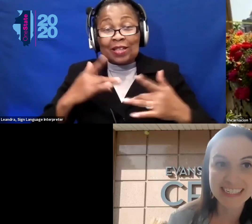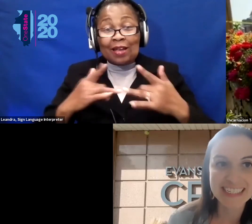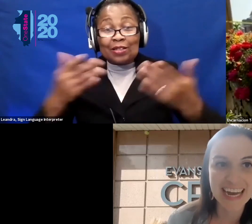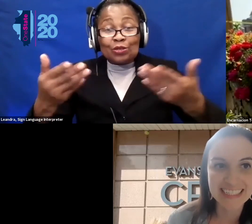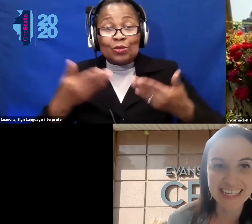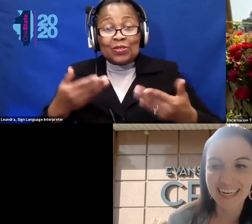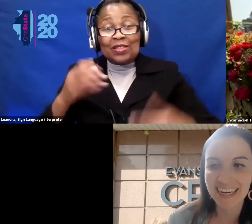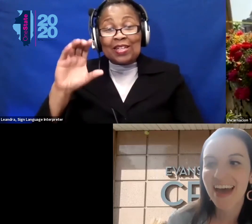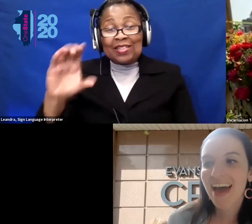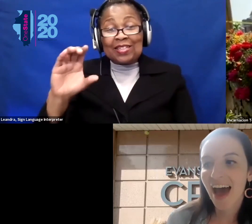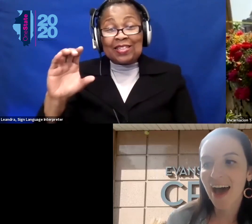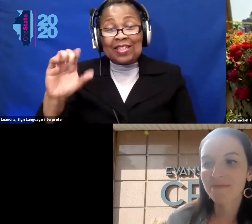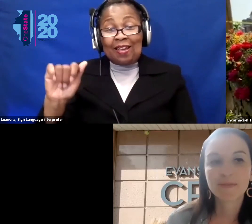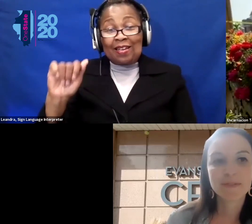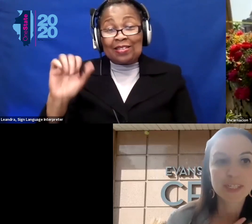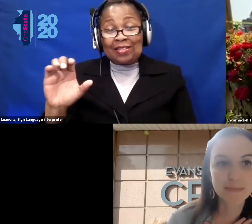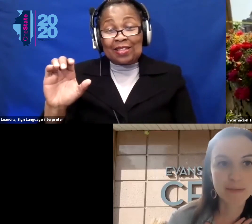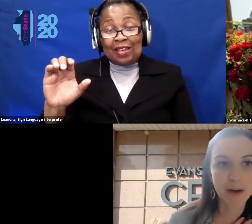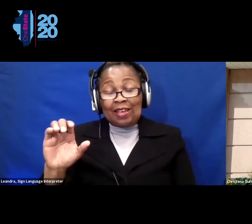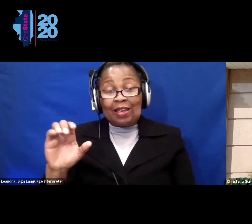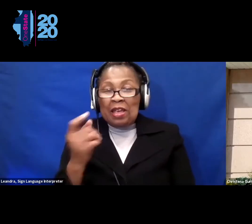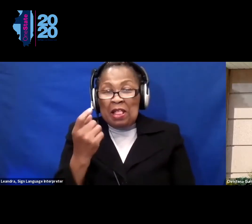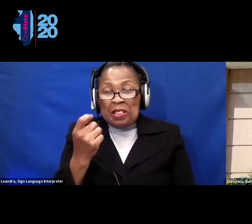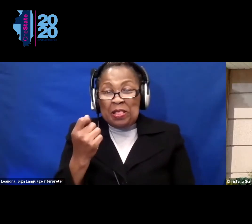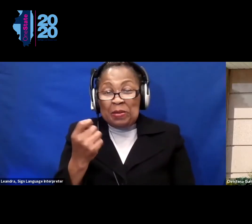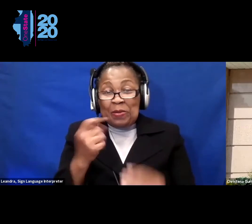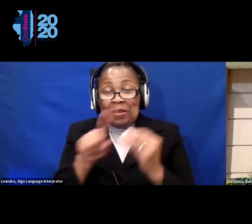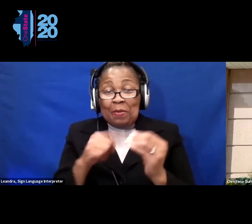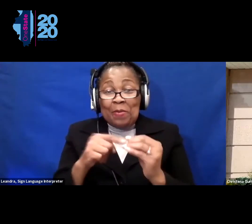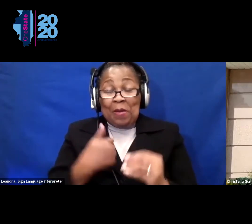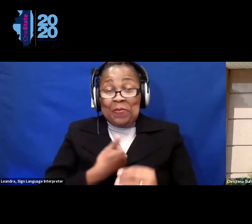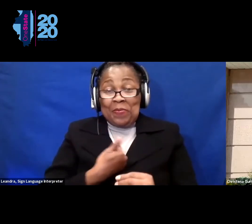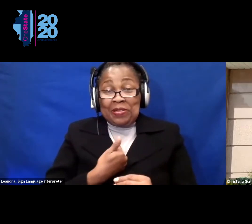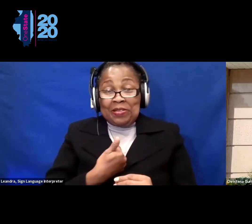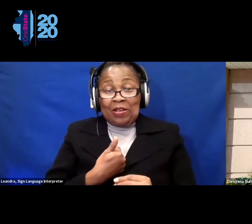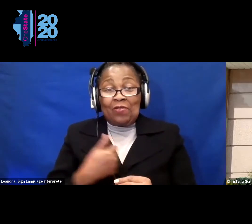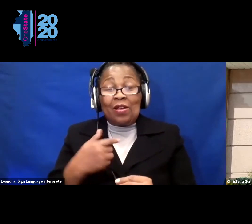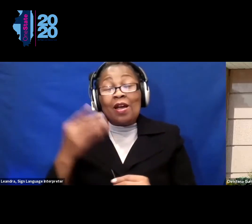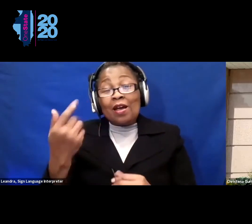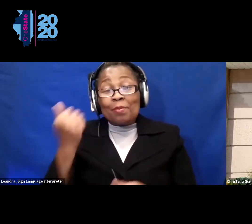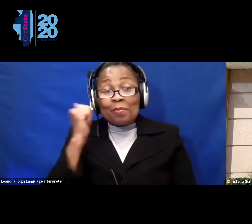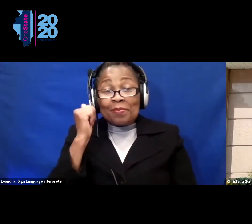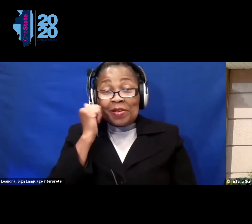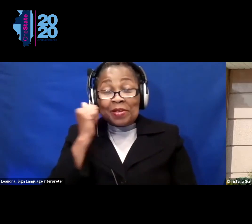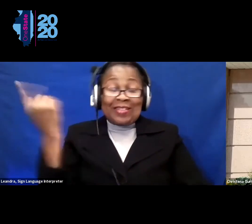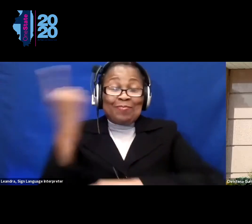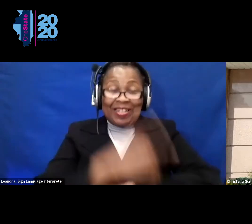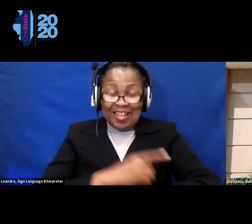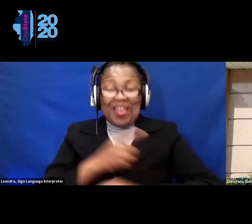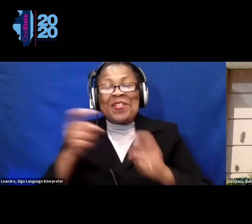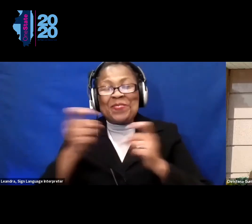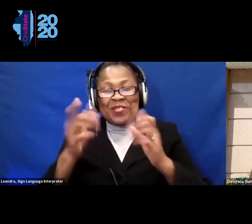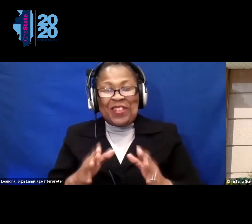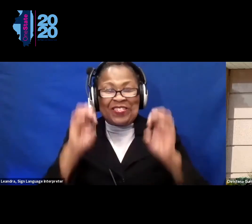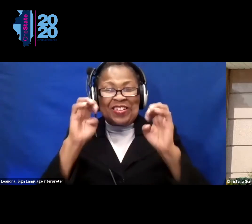introduce CCAC. Just a bit about me first. I am by day the Director of Education